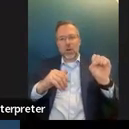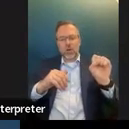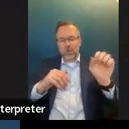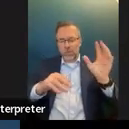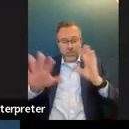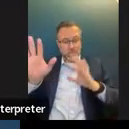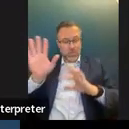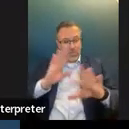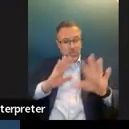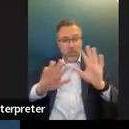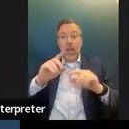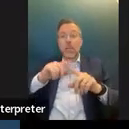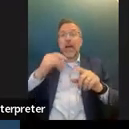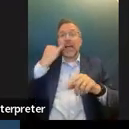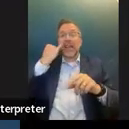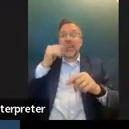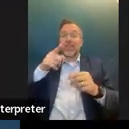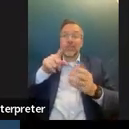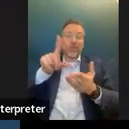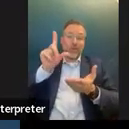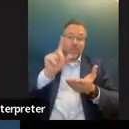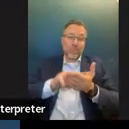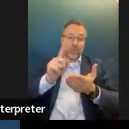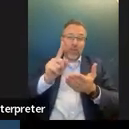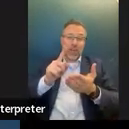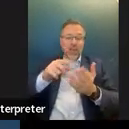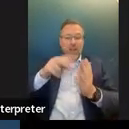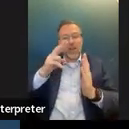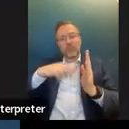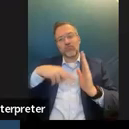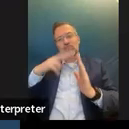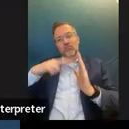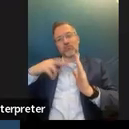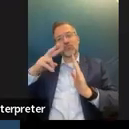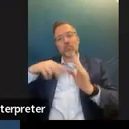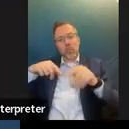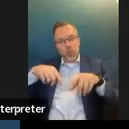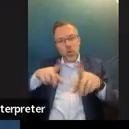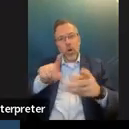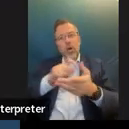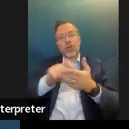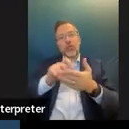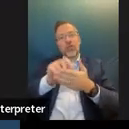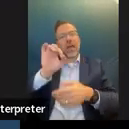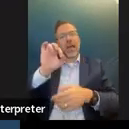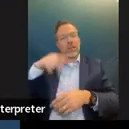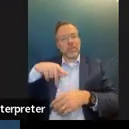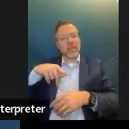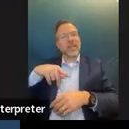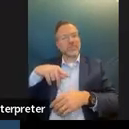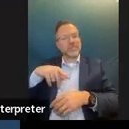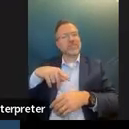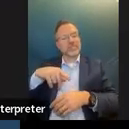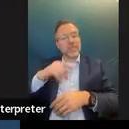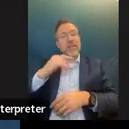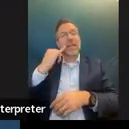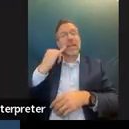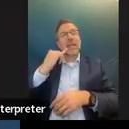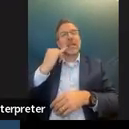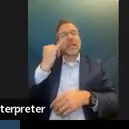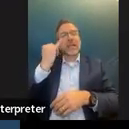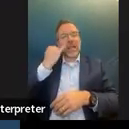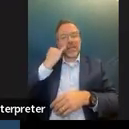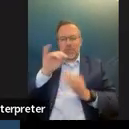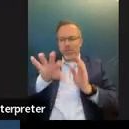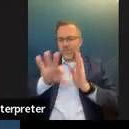if you print it out and just kind of work with it as you're writing your IEPs, I think you'll find if you just connect the section,